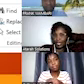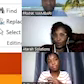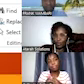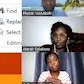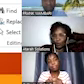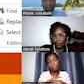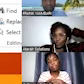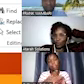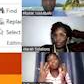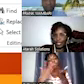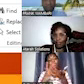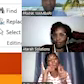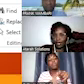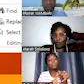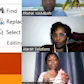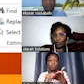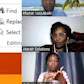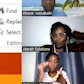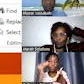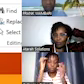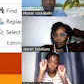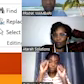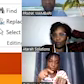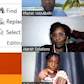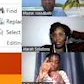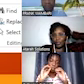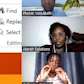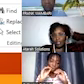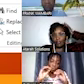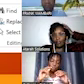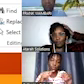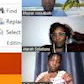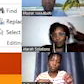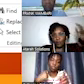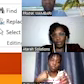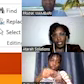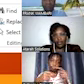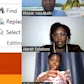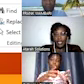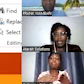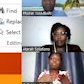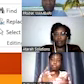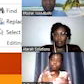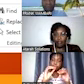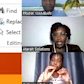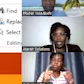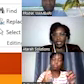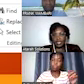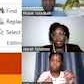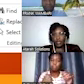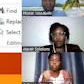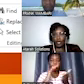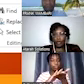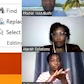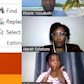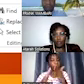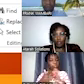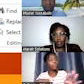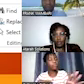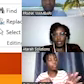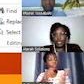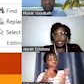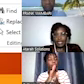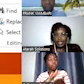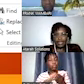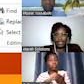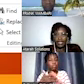Sometimes you learn, you teach yourself how to move on, you teach yourself how to forgive yourself and forgive others, and then you're able to also